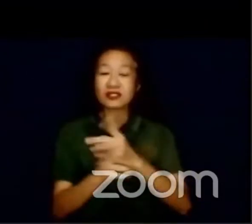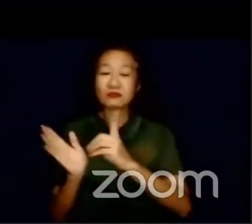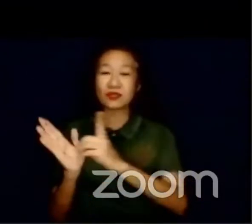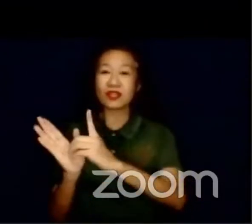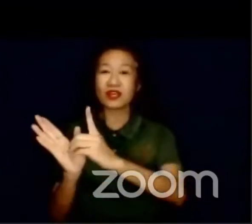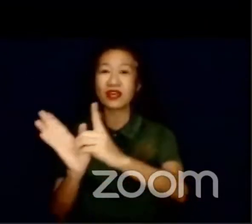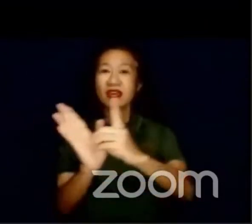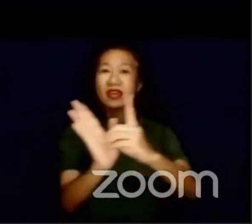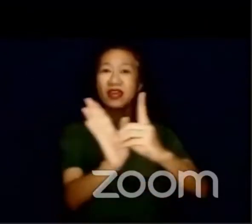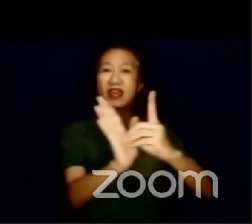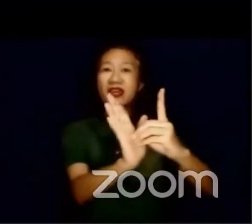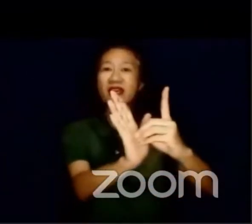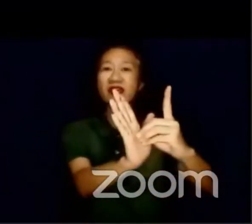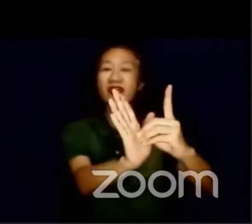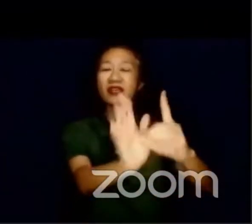universe